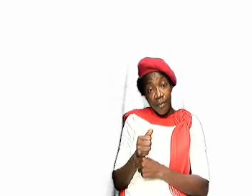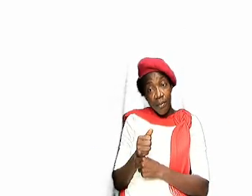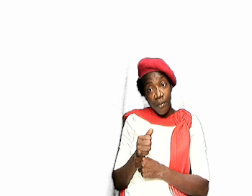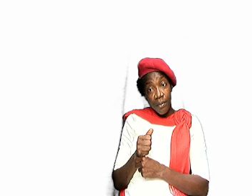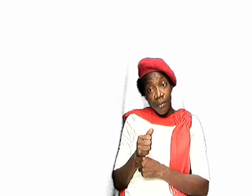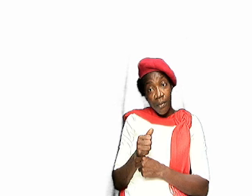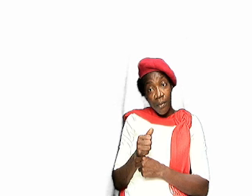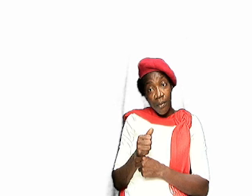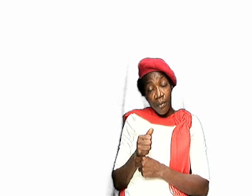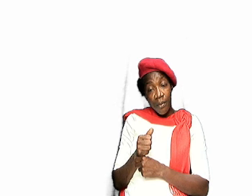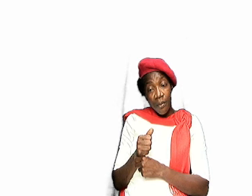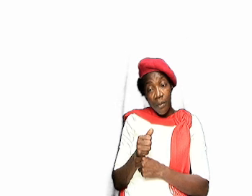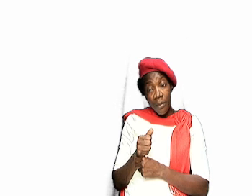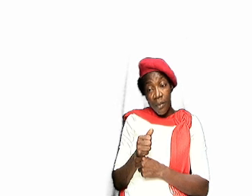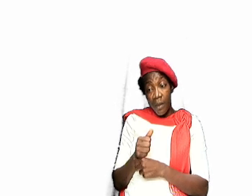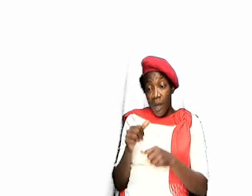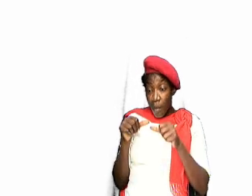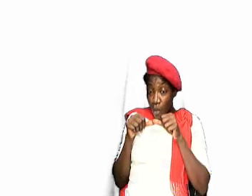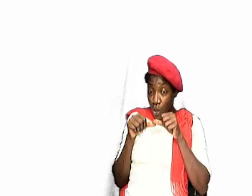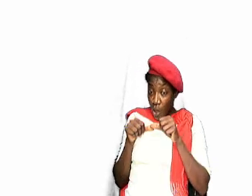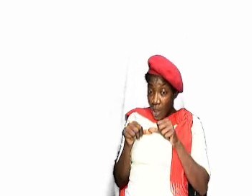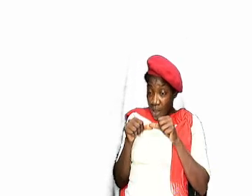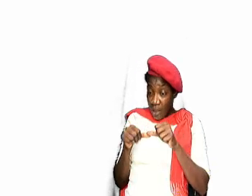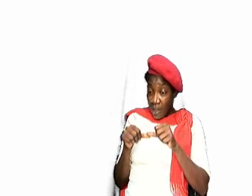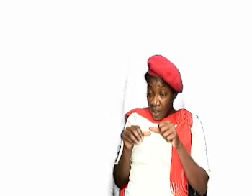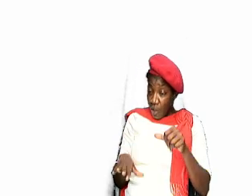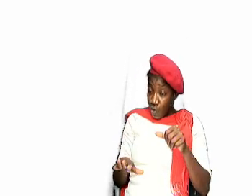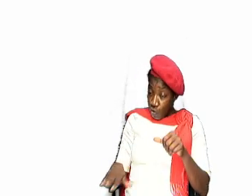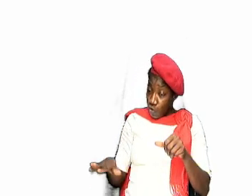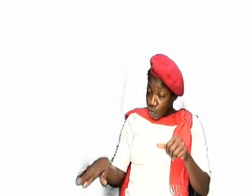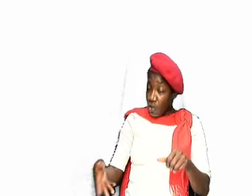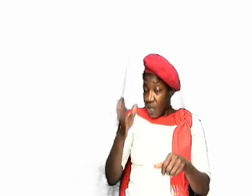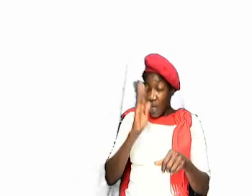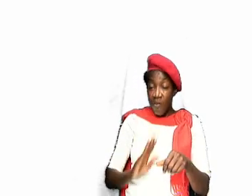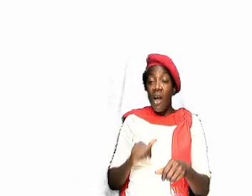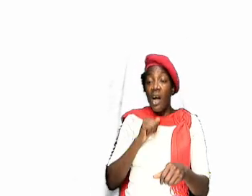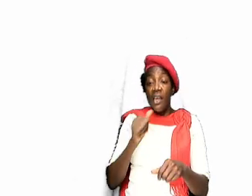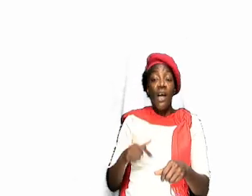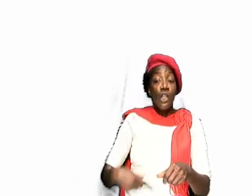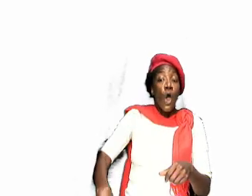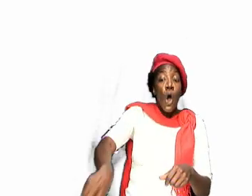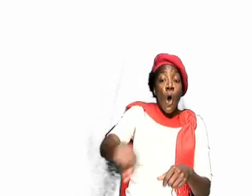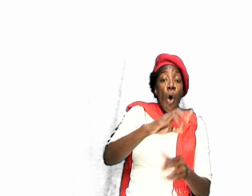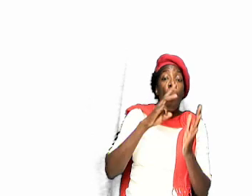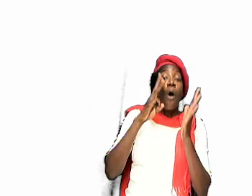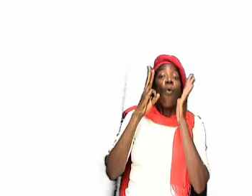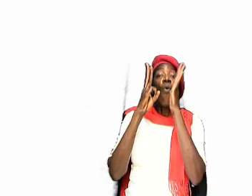But let us endeavor as children of God. It's not our will.